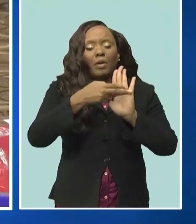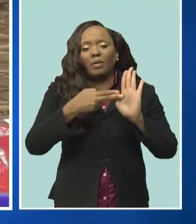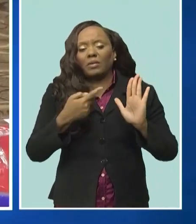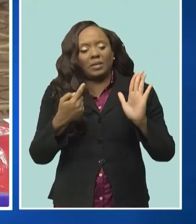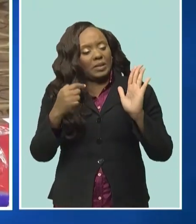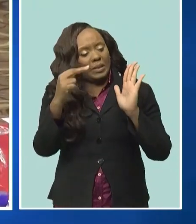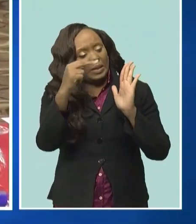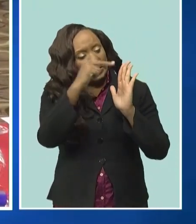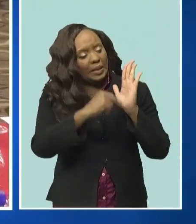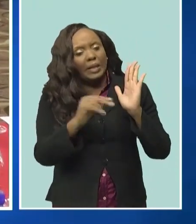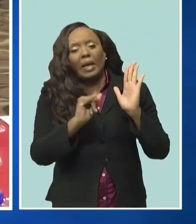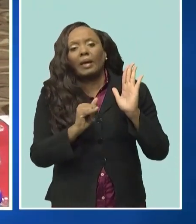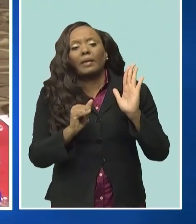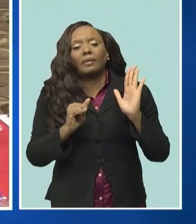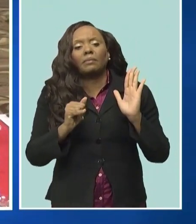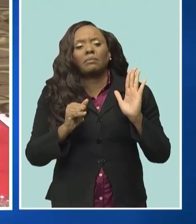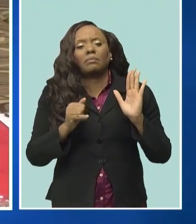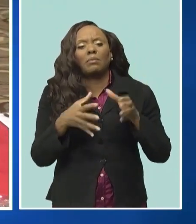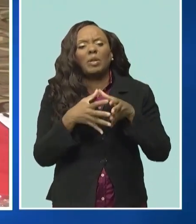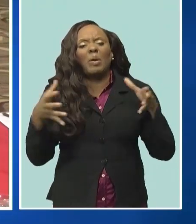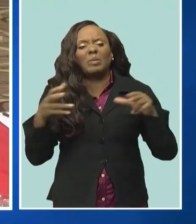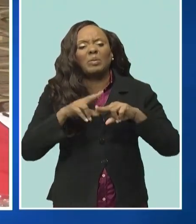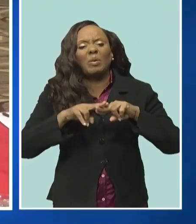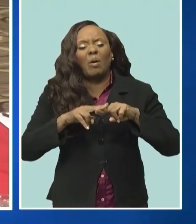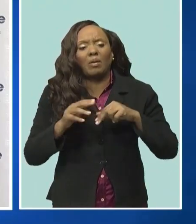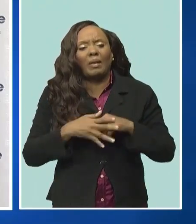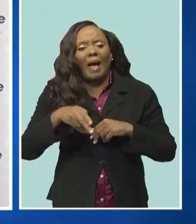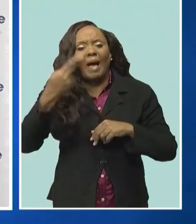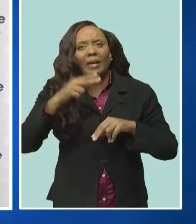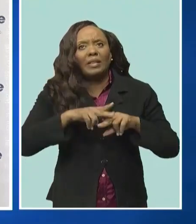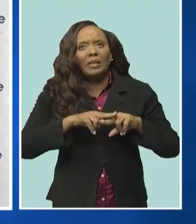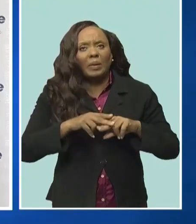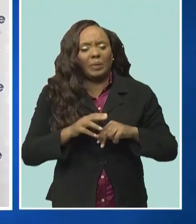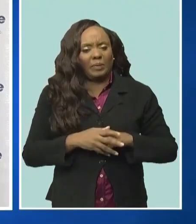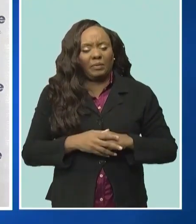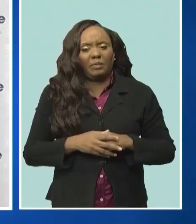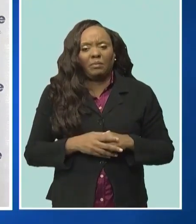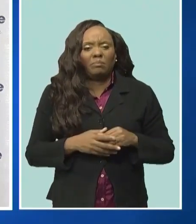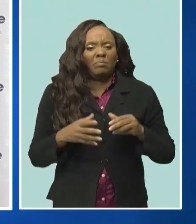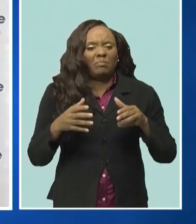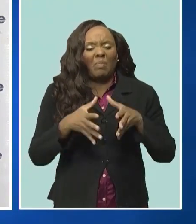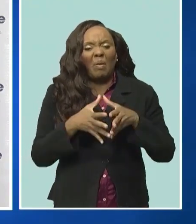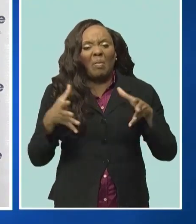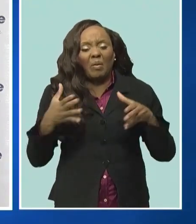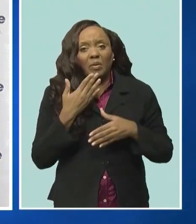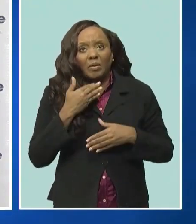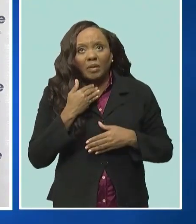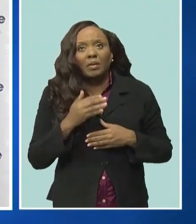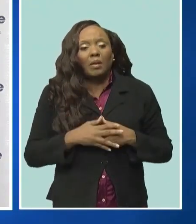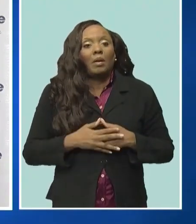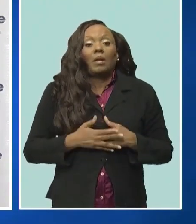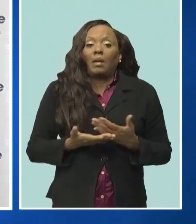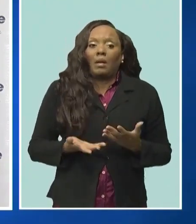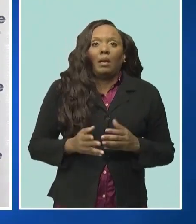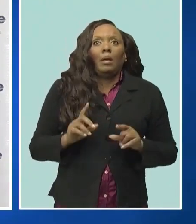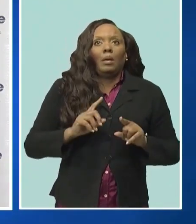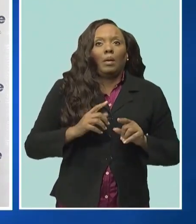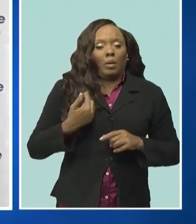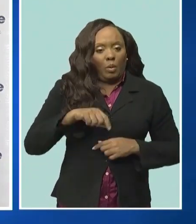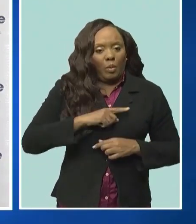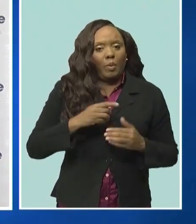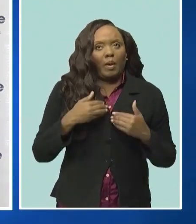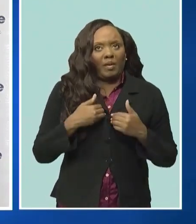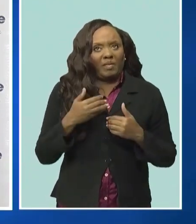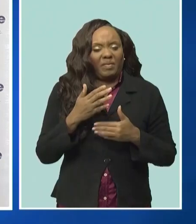things like ramen, for example, which are incredibly popular, they're very high in salt. They're